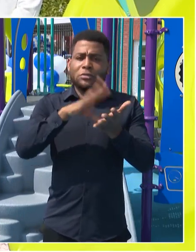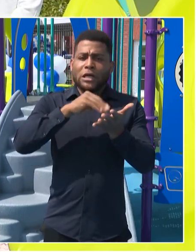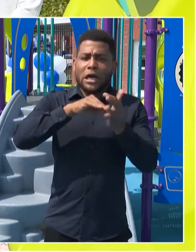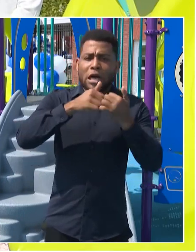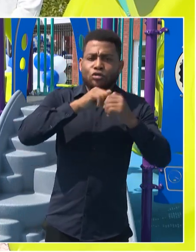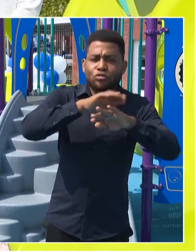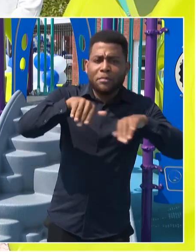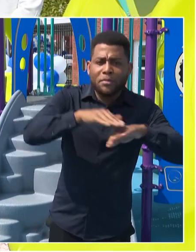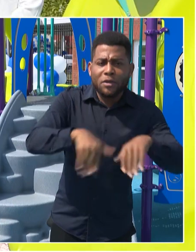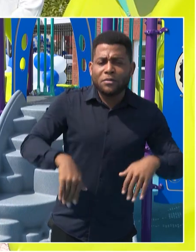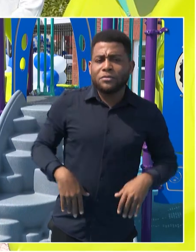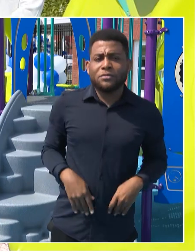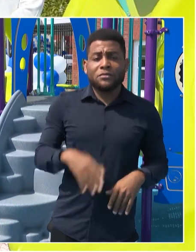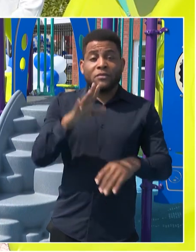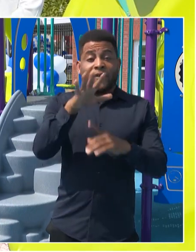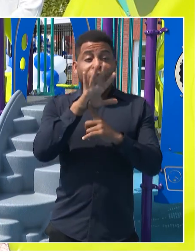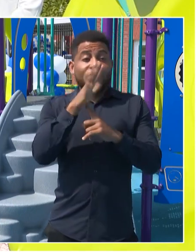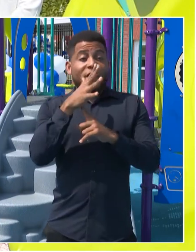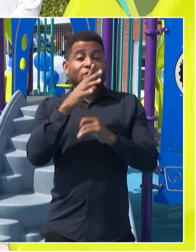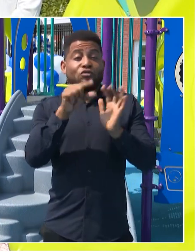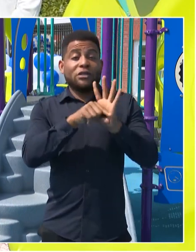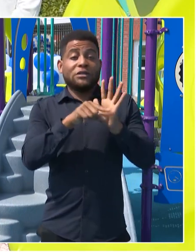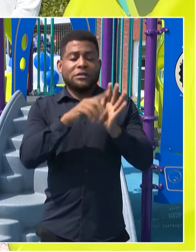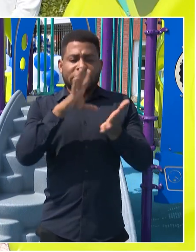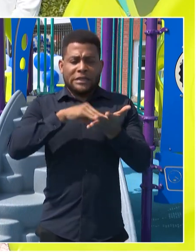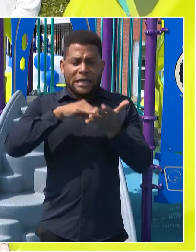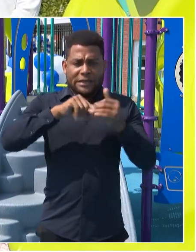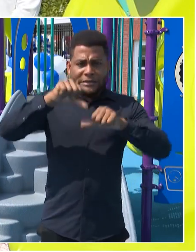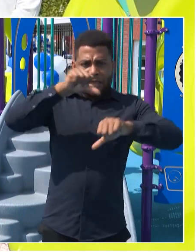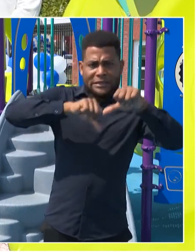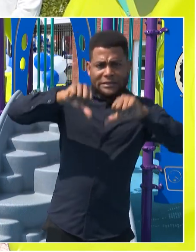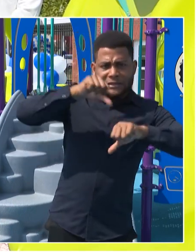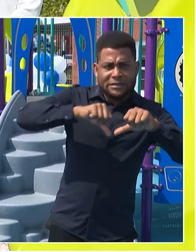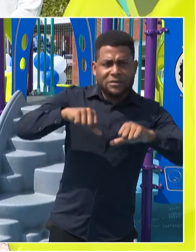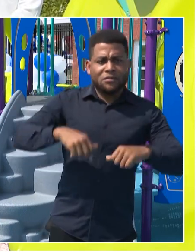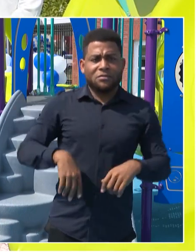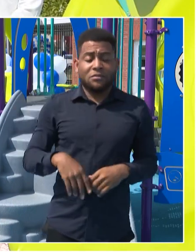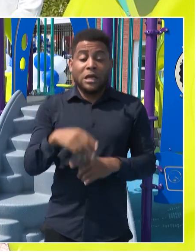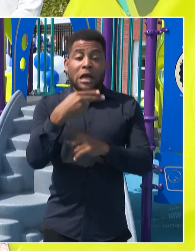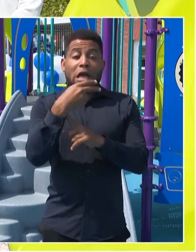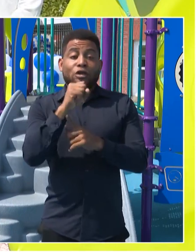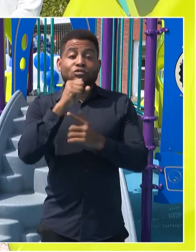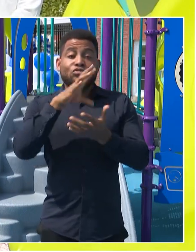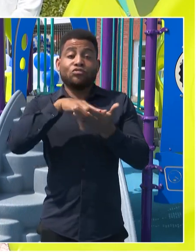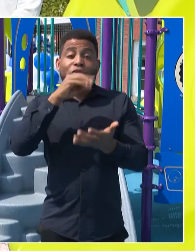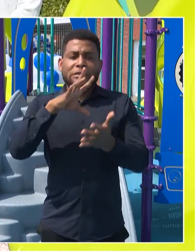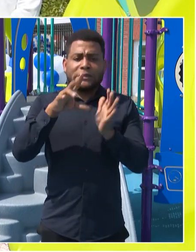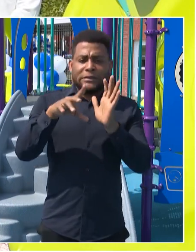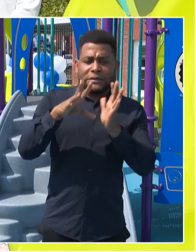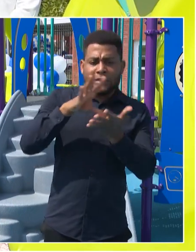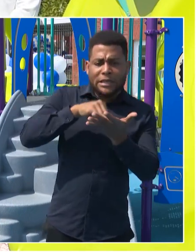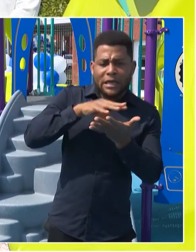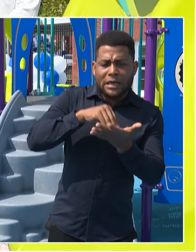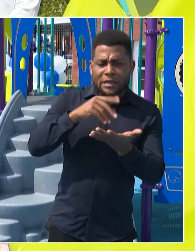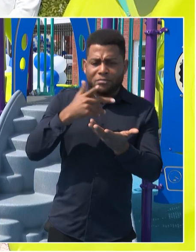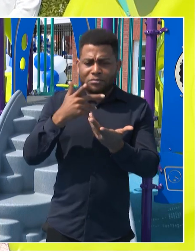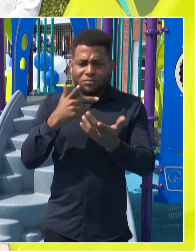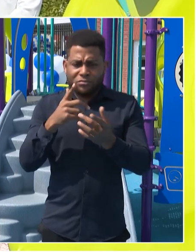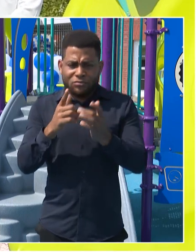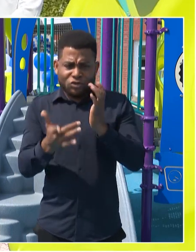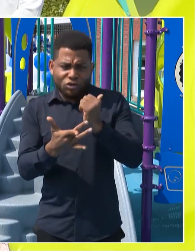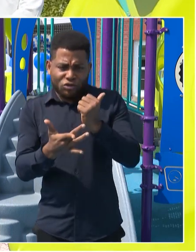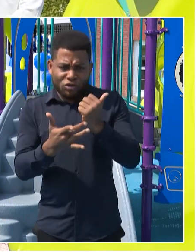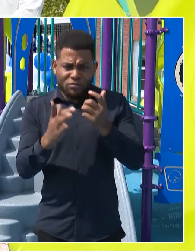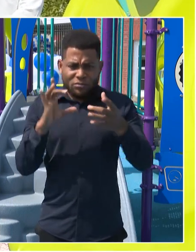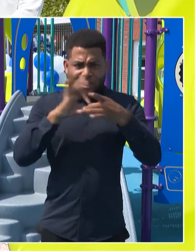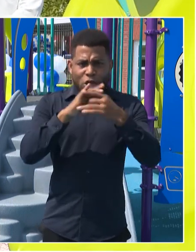school students taking advantage of our advanced technical centers. So this renovation, a $15 million renovation to this